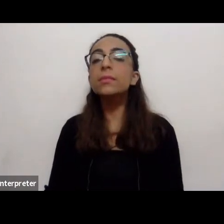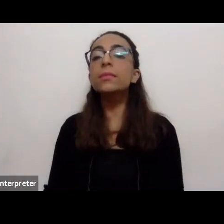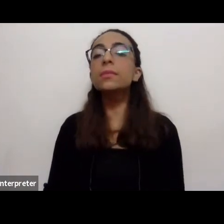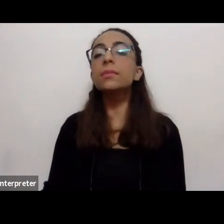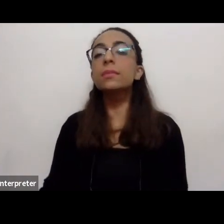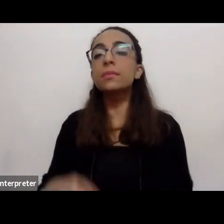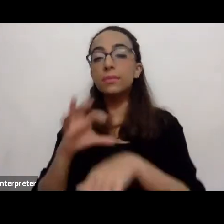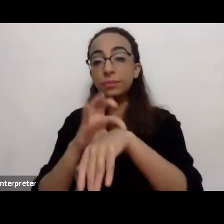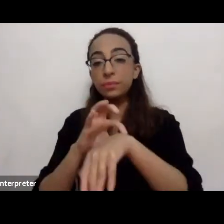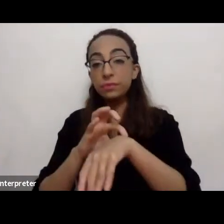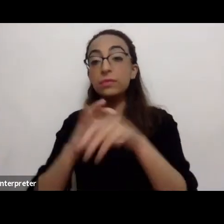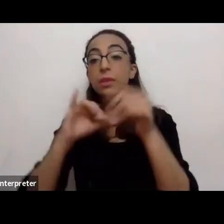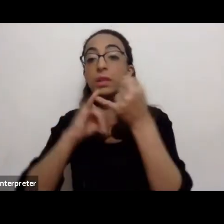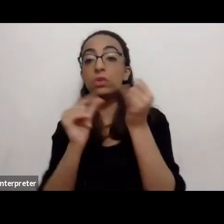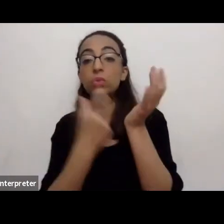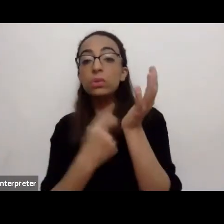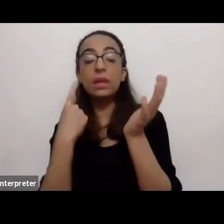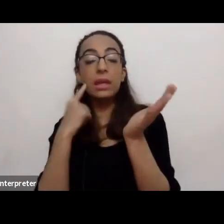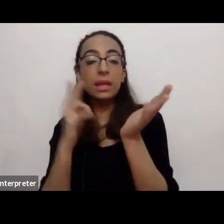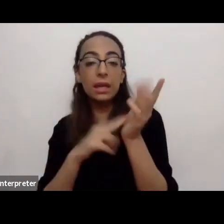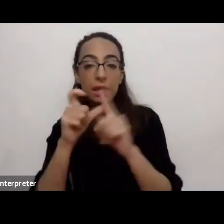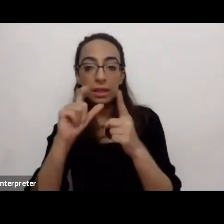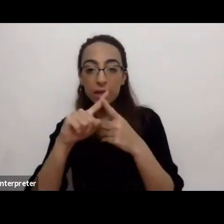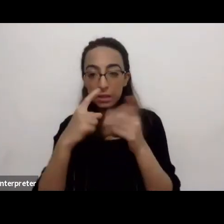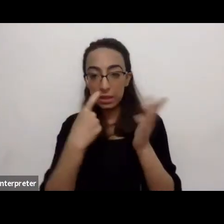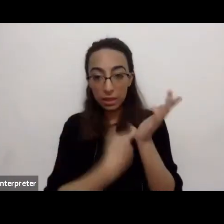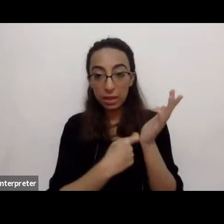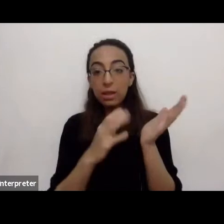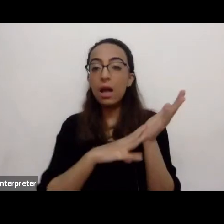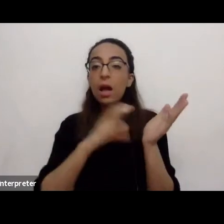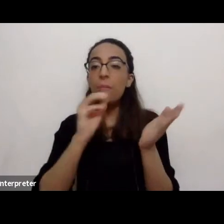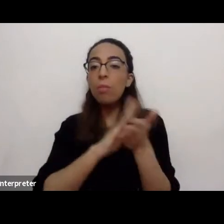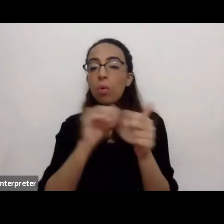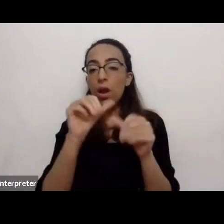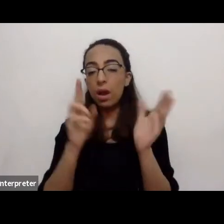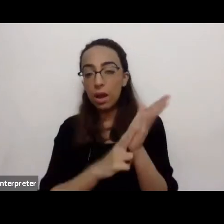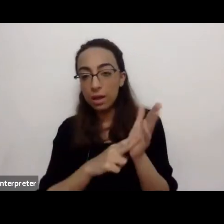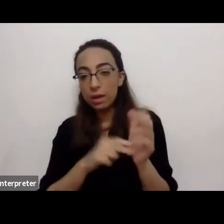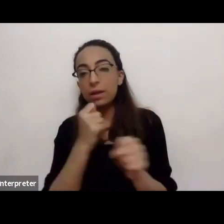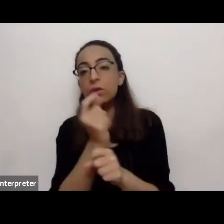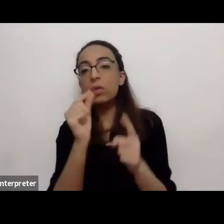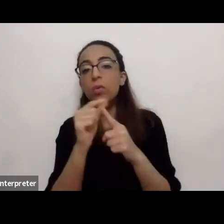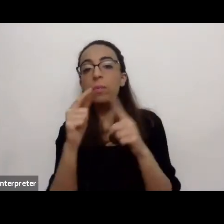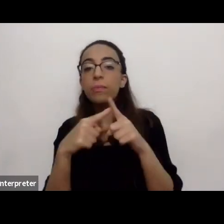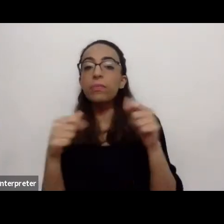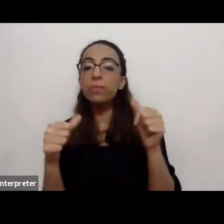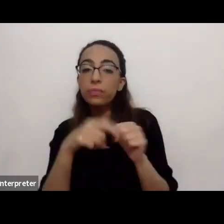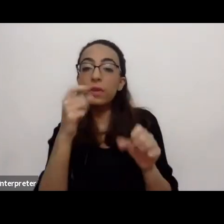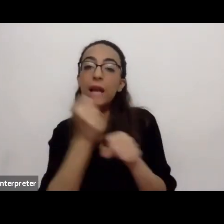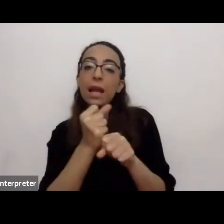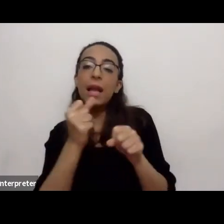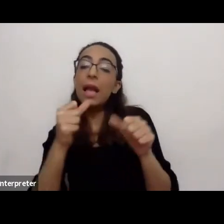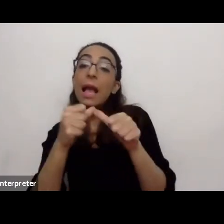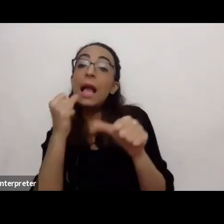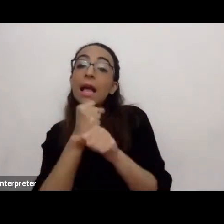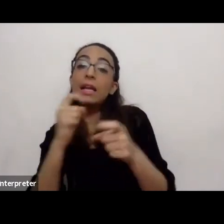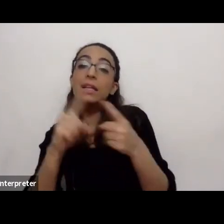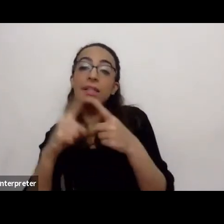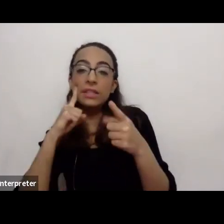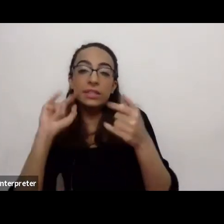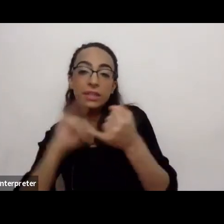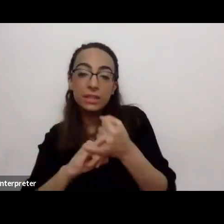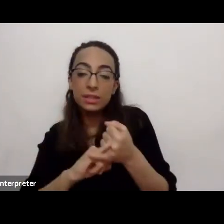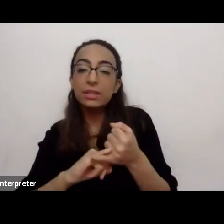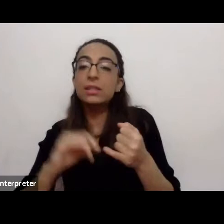Dr. Surinder Mohan Gupta, Global Chief People Officer, Aegis Customer Support Services Private